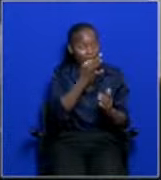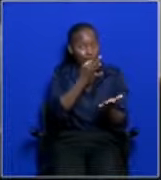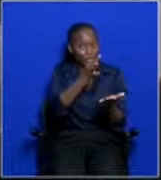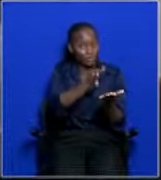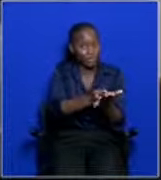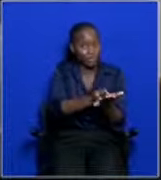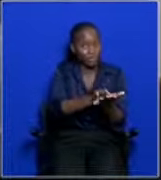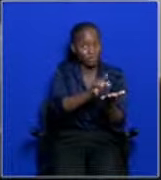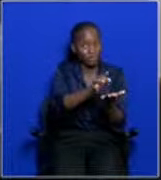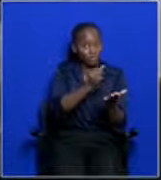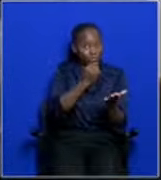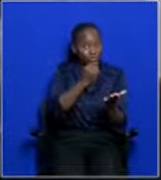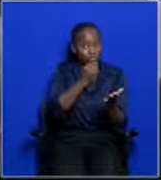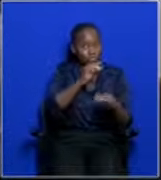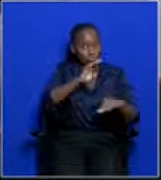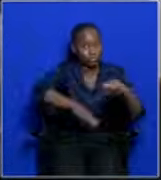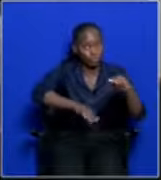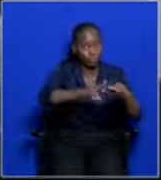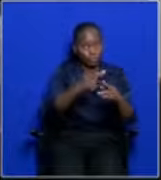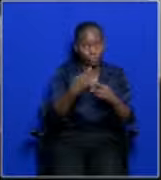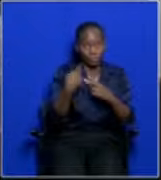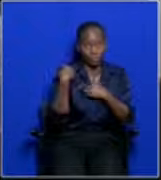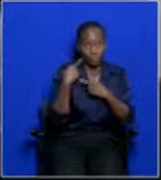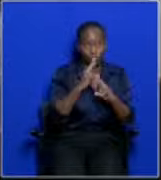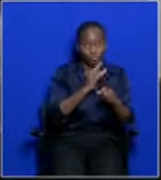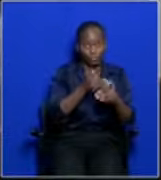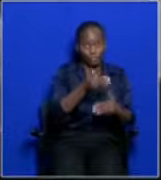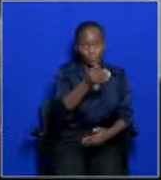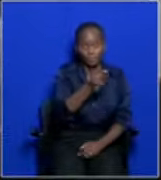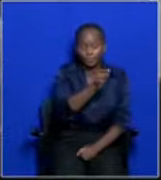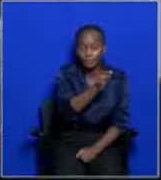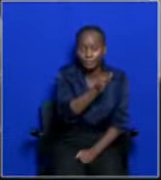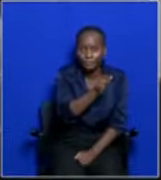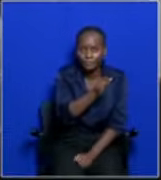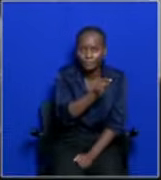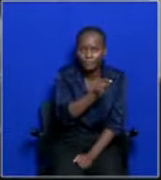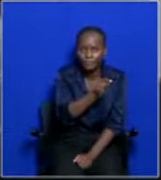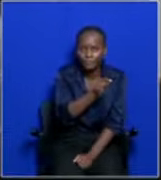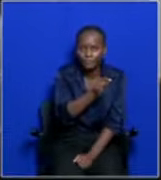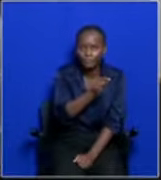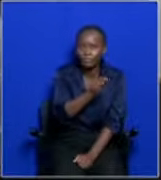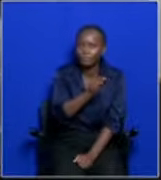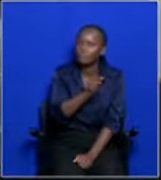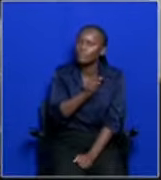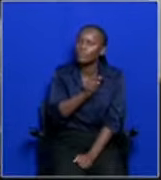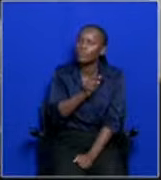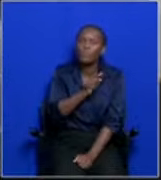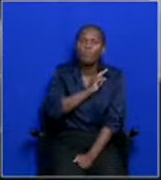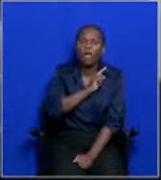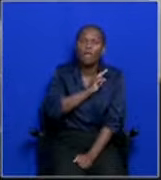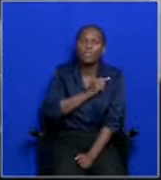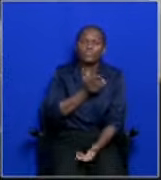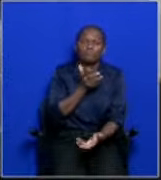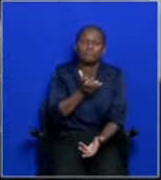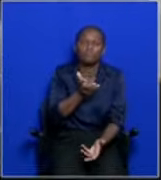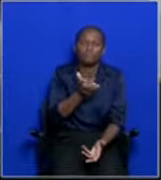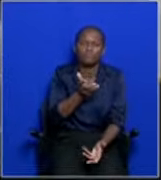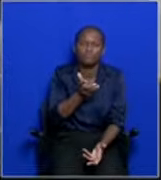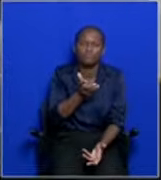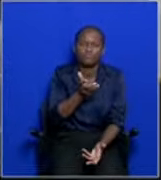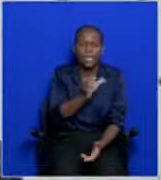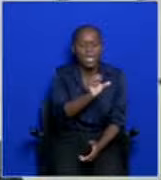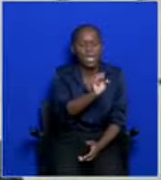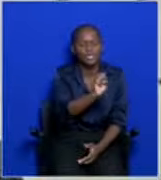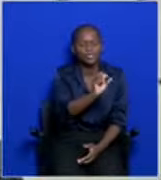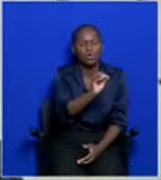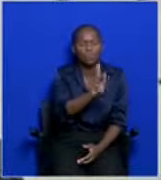recommendation. Is that because of the standard operating procedure, or is that a decision that you make on your own?